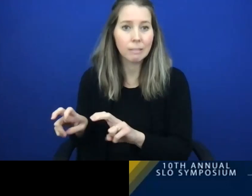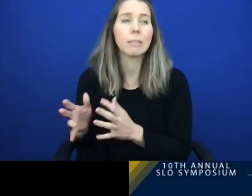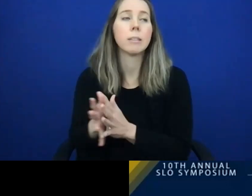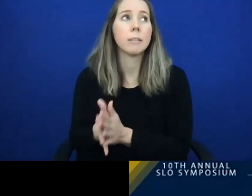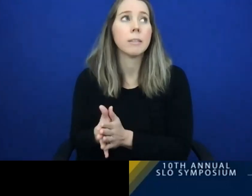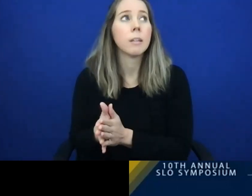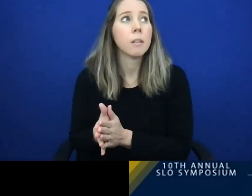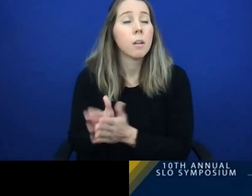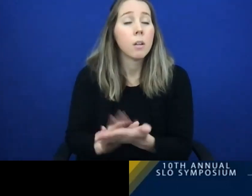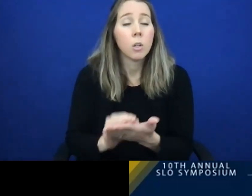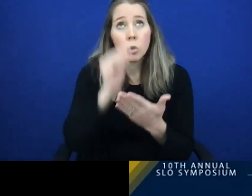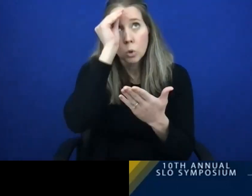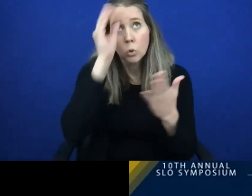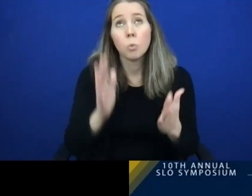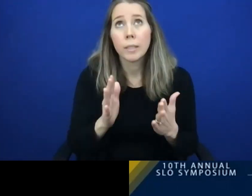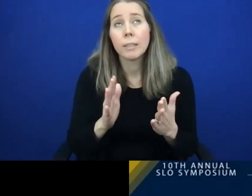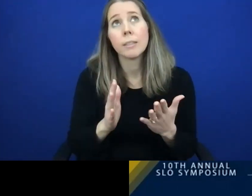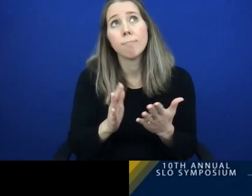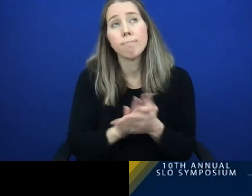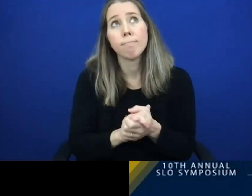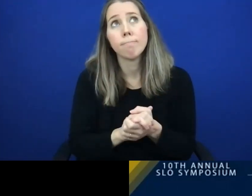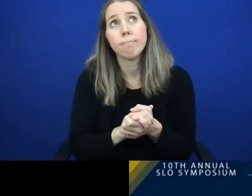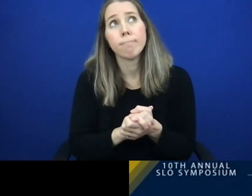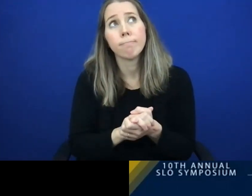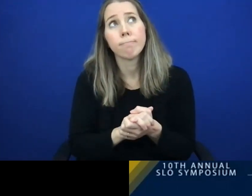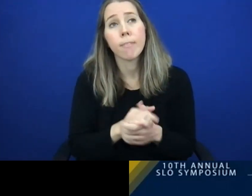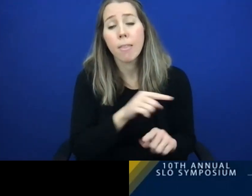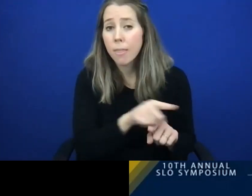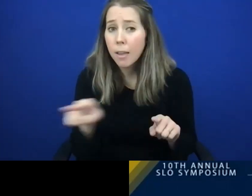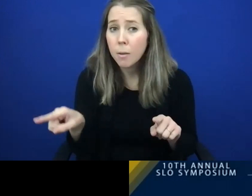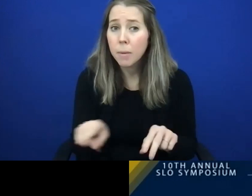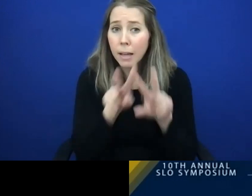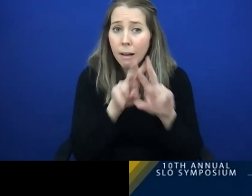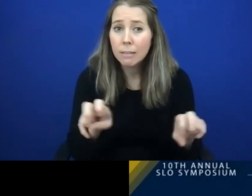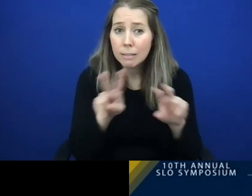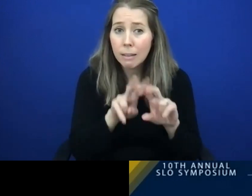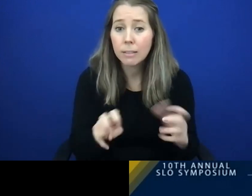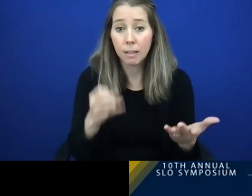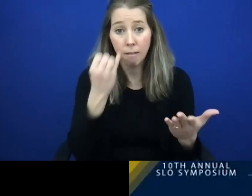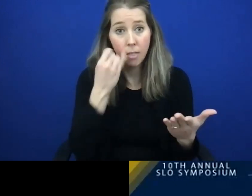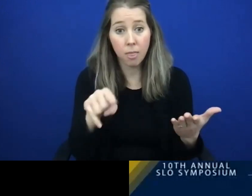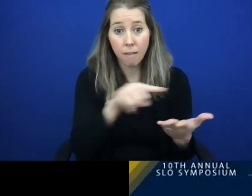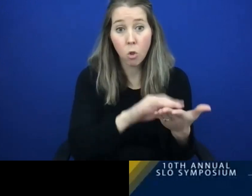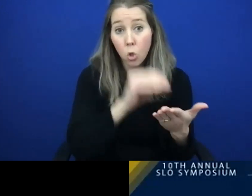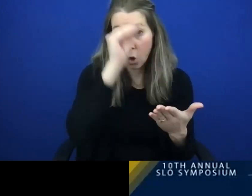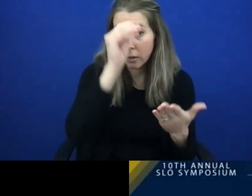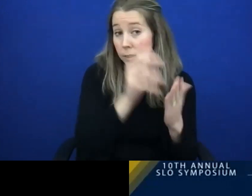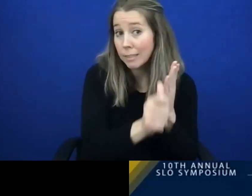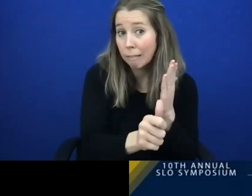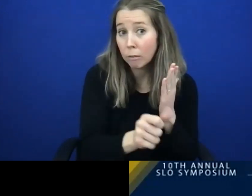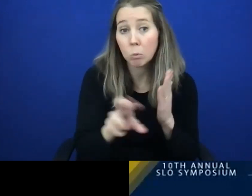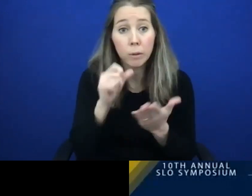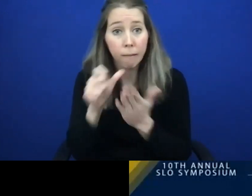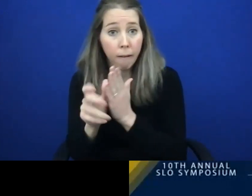and students are being assessed on whether they have learned the skills. So